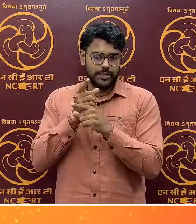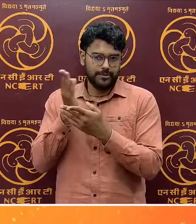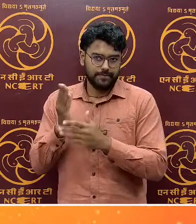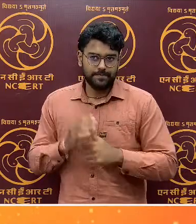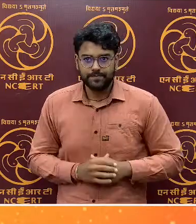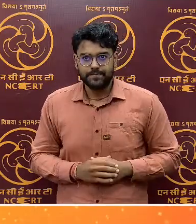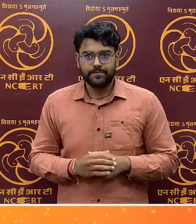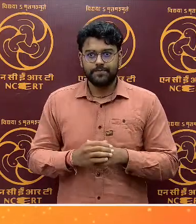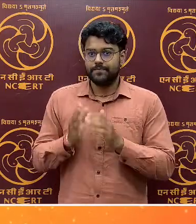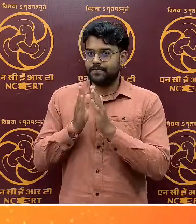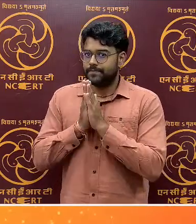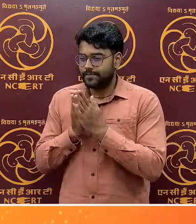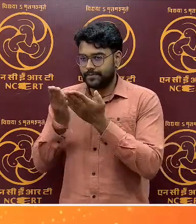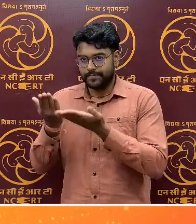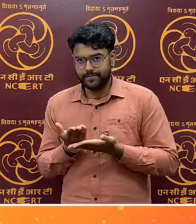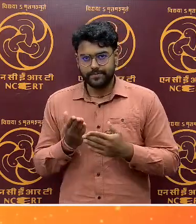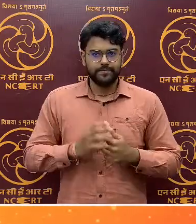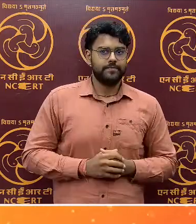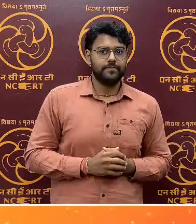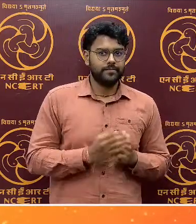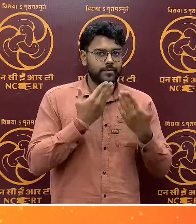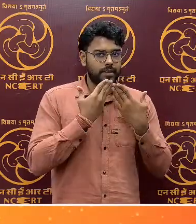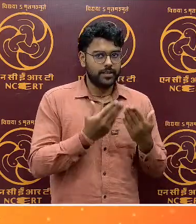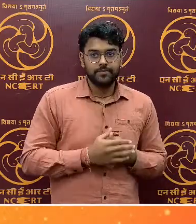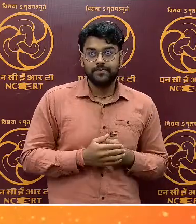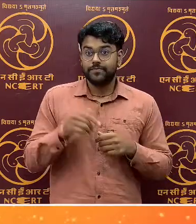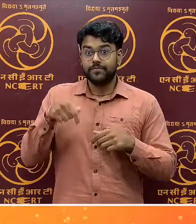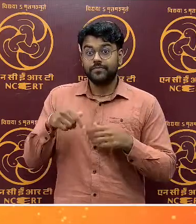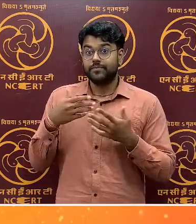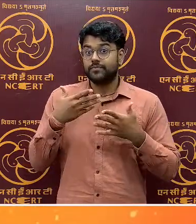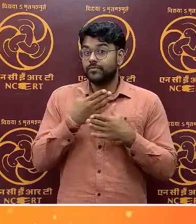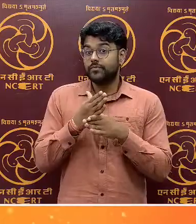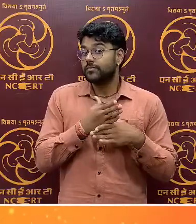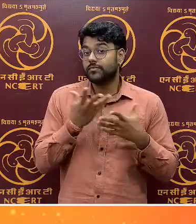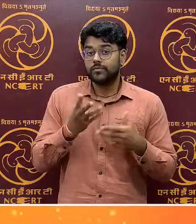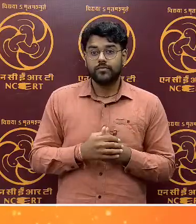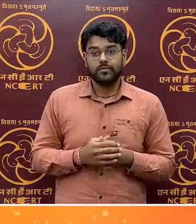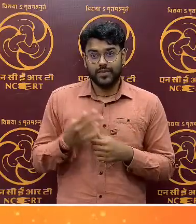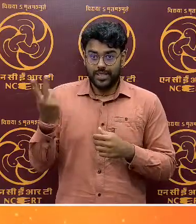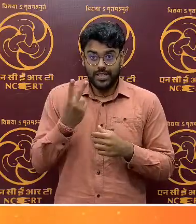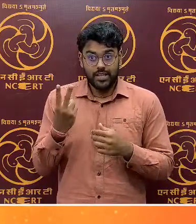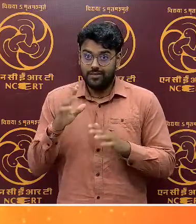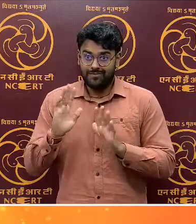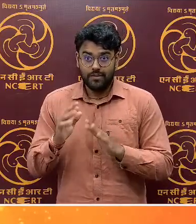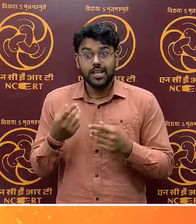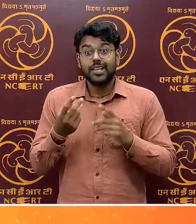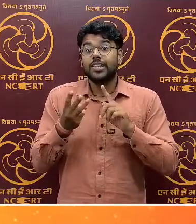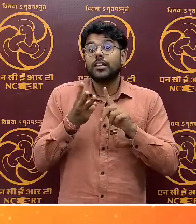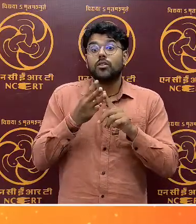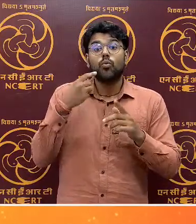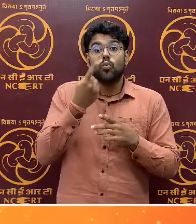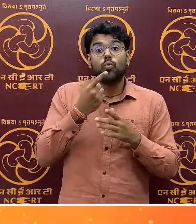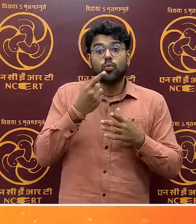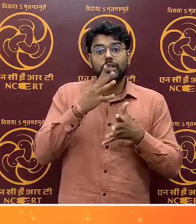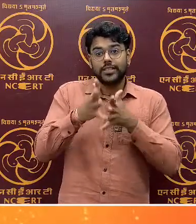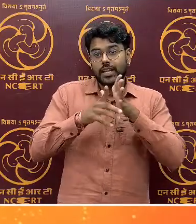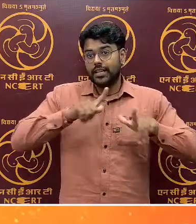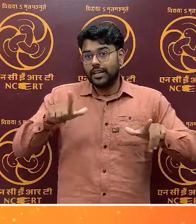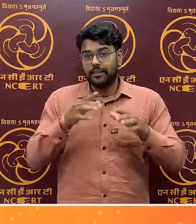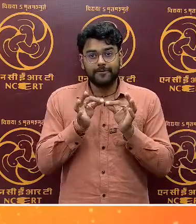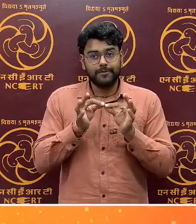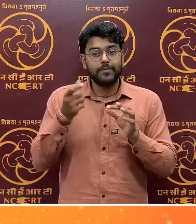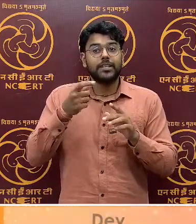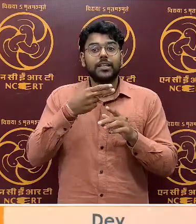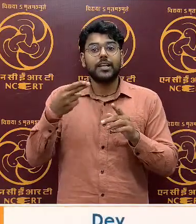warm welcome to you. Thank you. Also, I would like to share with you that we both are accompanied by our Indian Sign Language interpreter, Mr. Dev